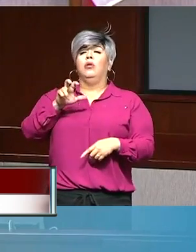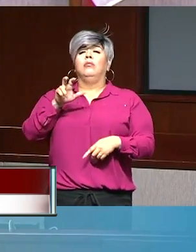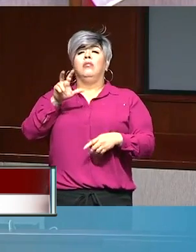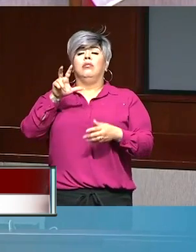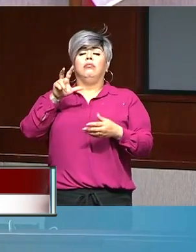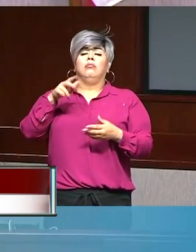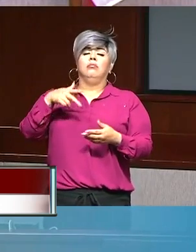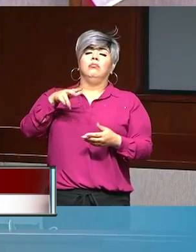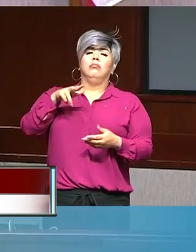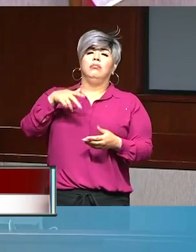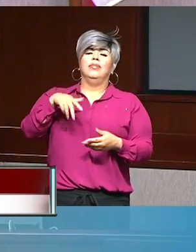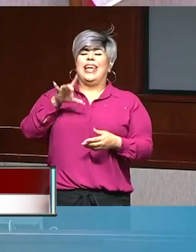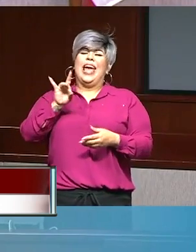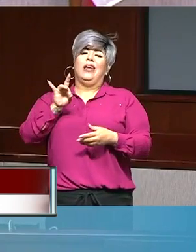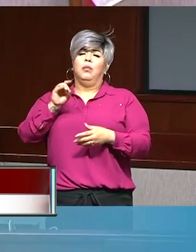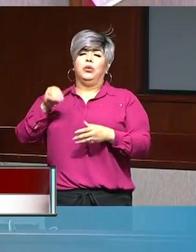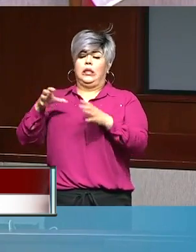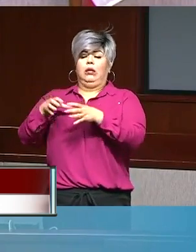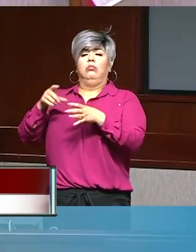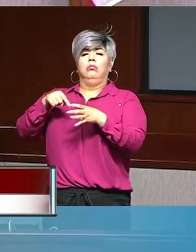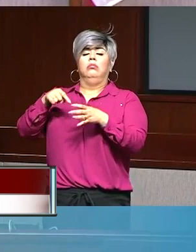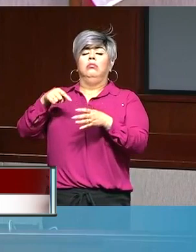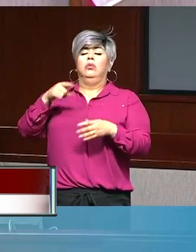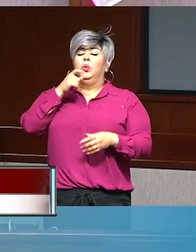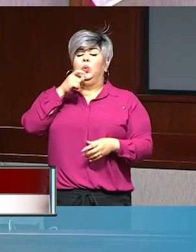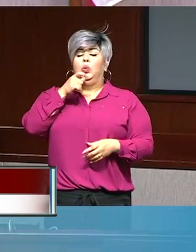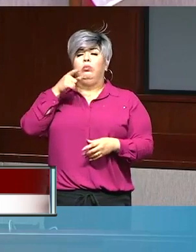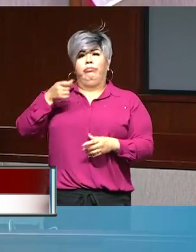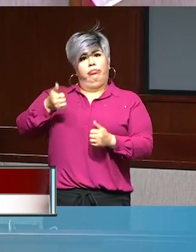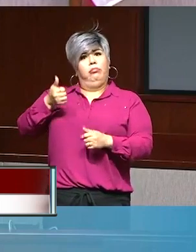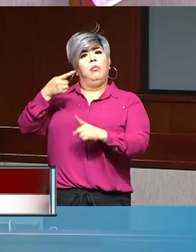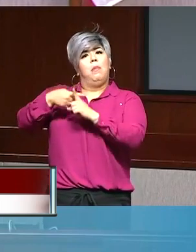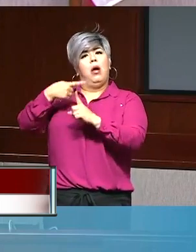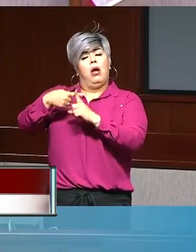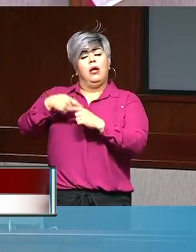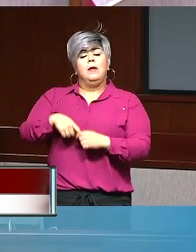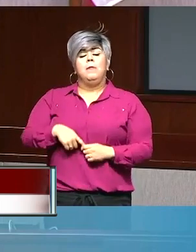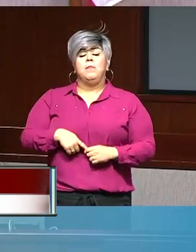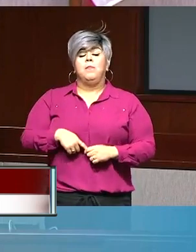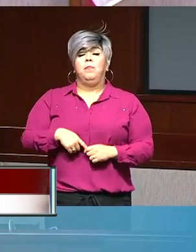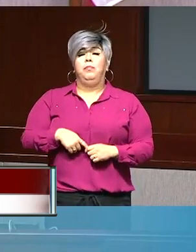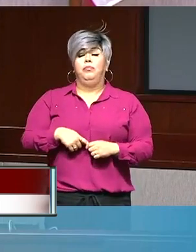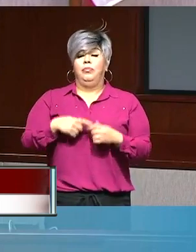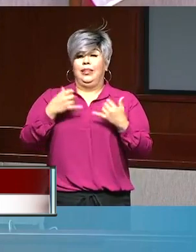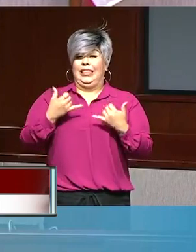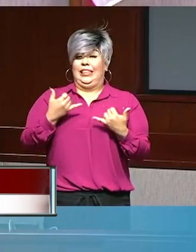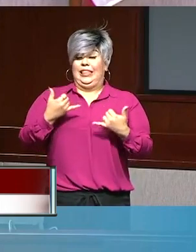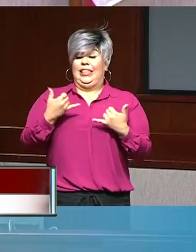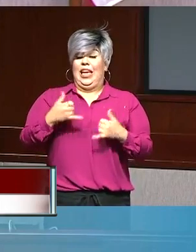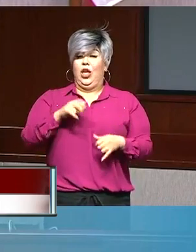3,367 residents, or about 8% of that total, who are positive. Today, of the